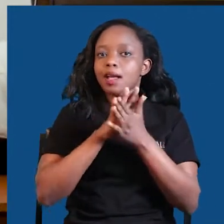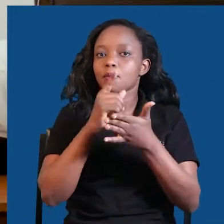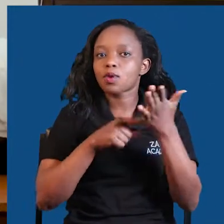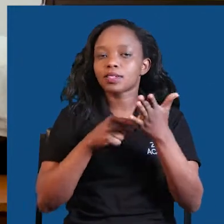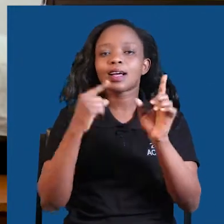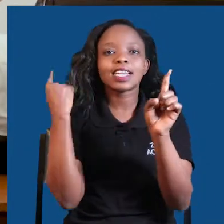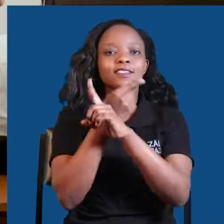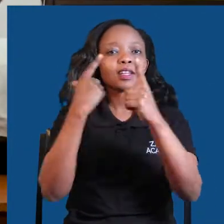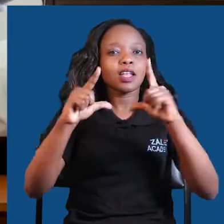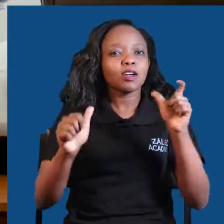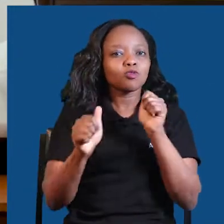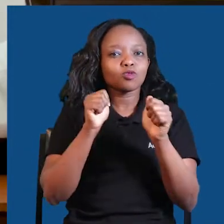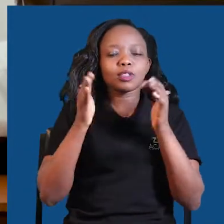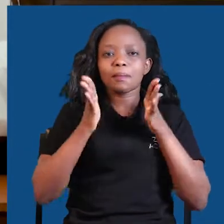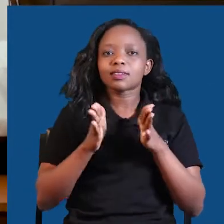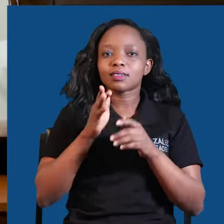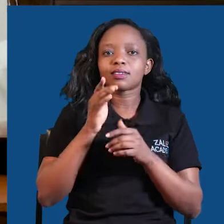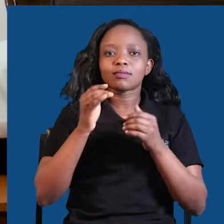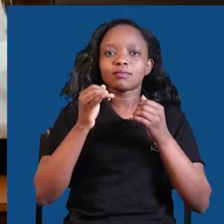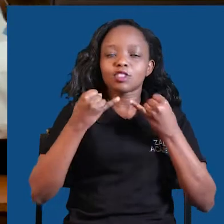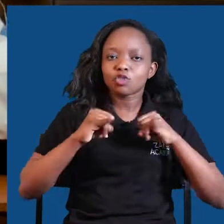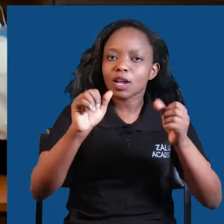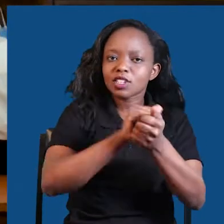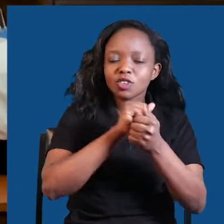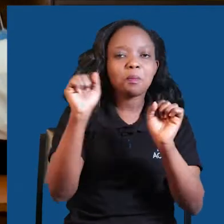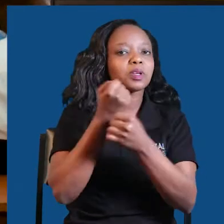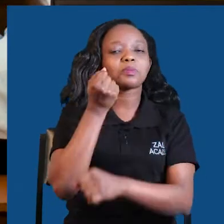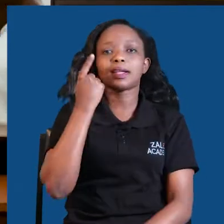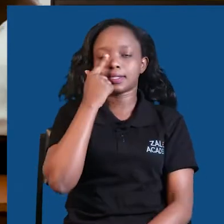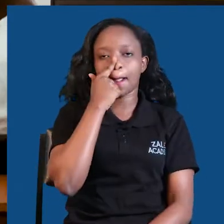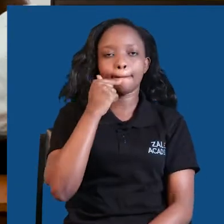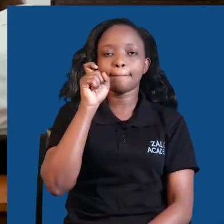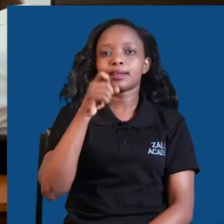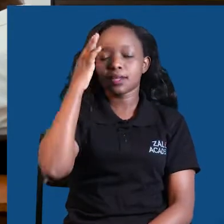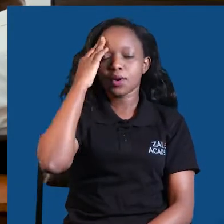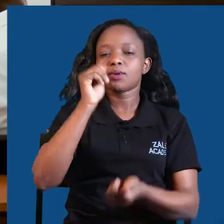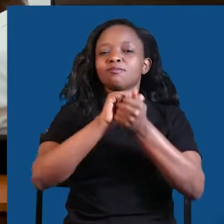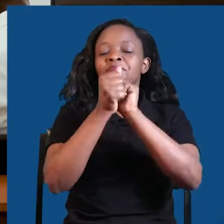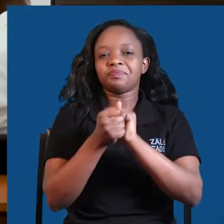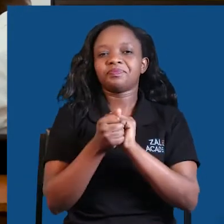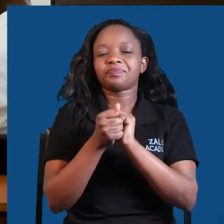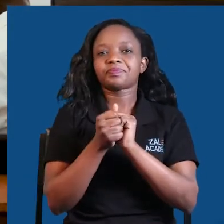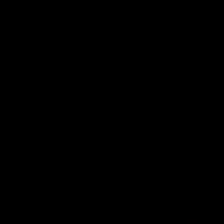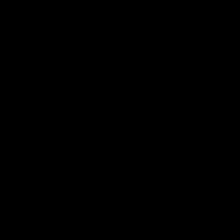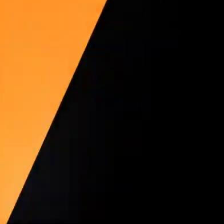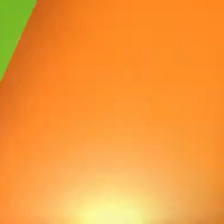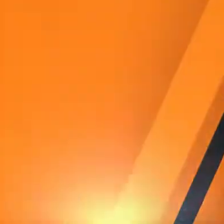then inakuwa some gibberish ambayo hata ikikuwa intercepted mtu hawezi understand mpaka ajue kuifanya